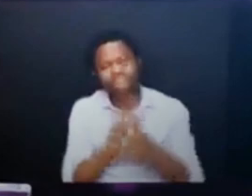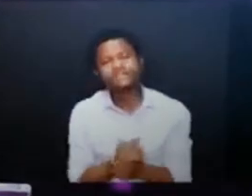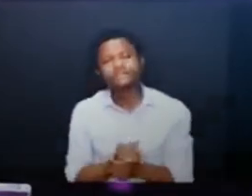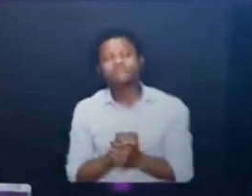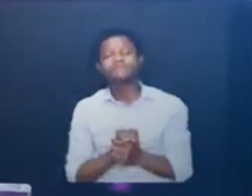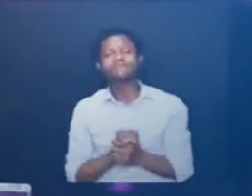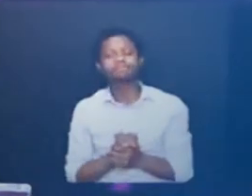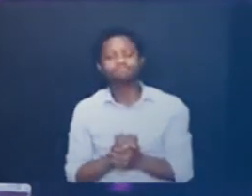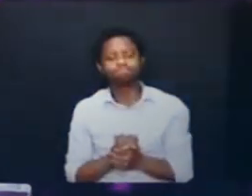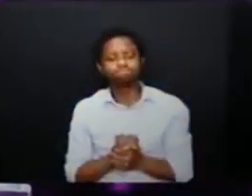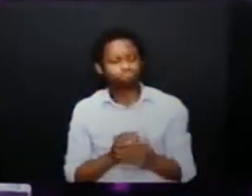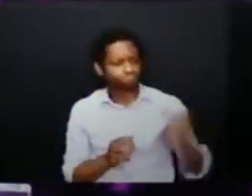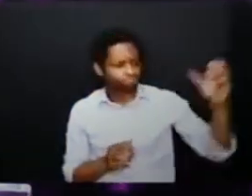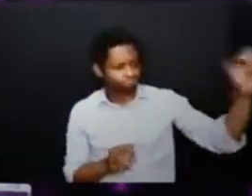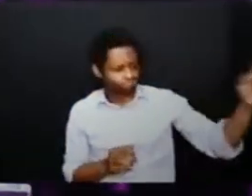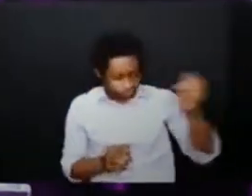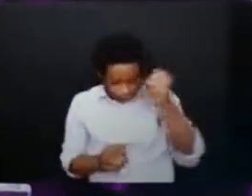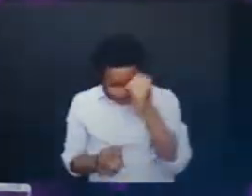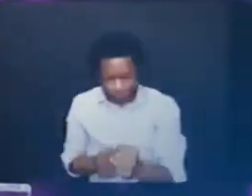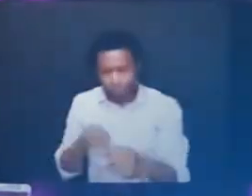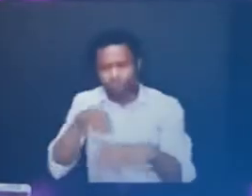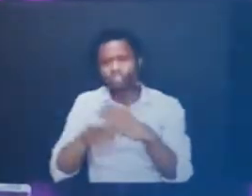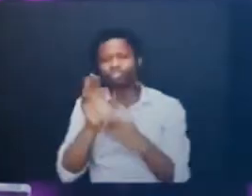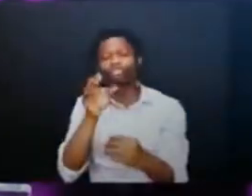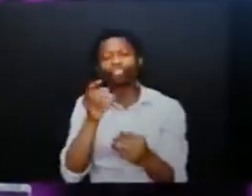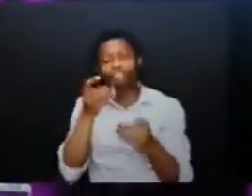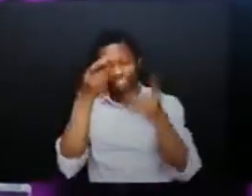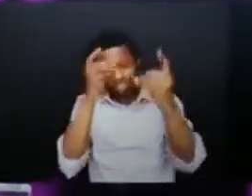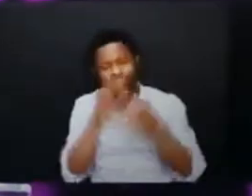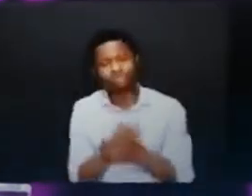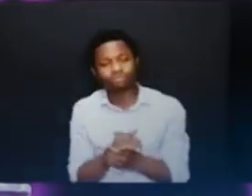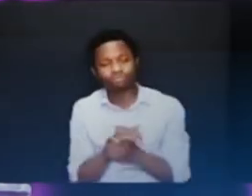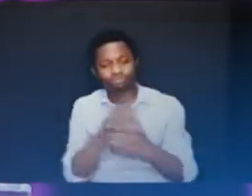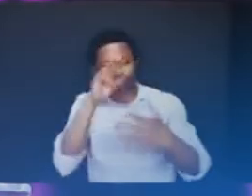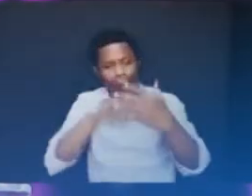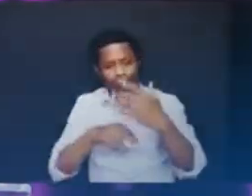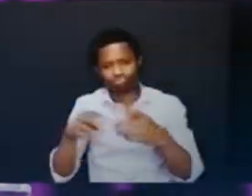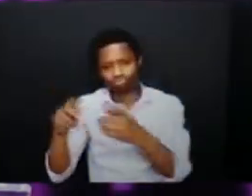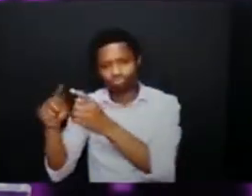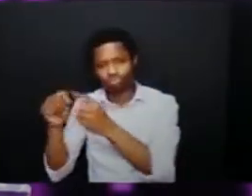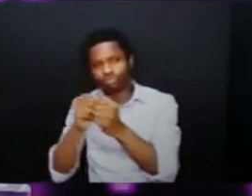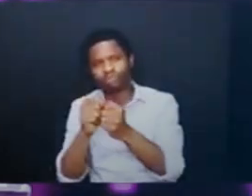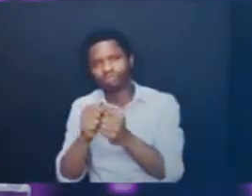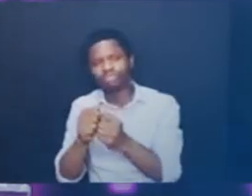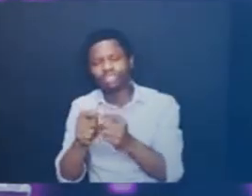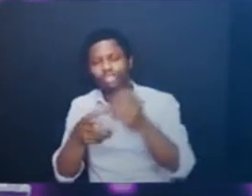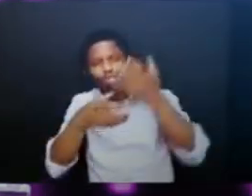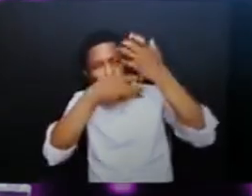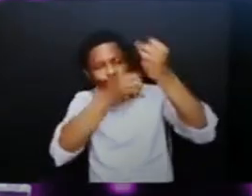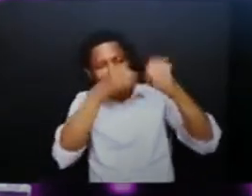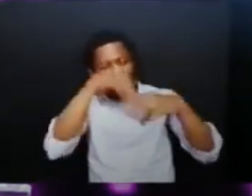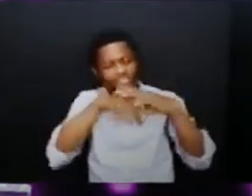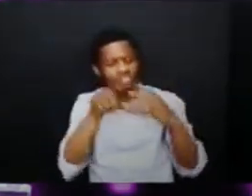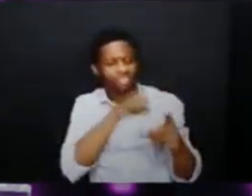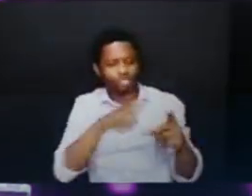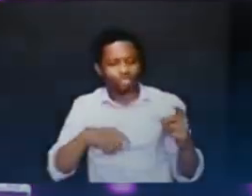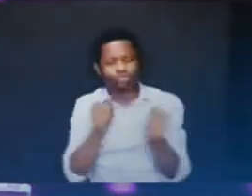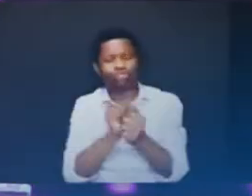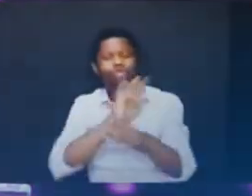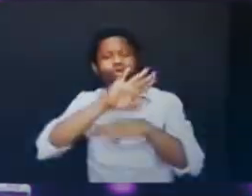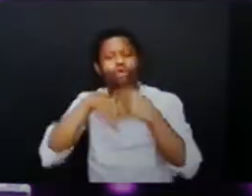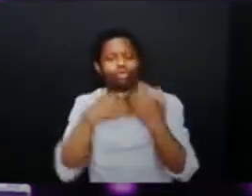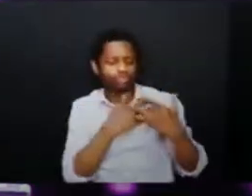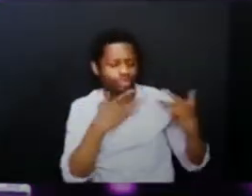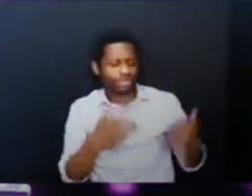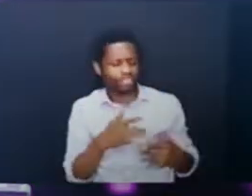decisions. Now let's read this together. Trust in the Lord with all your heart